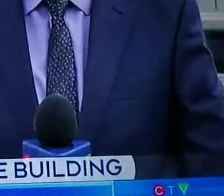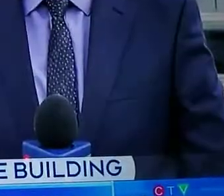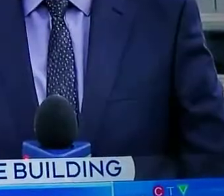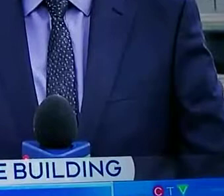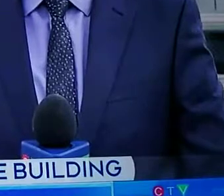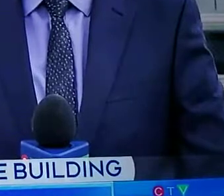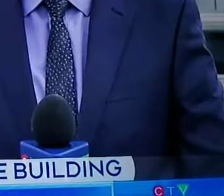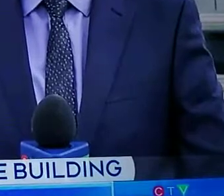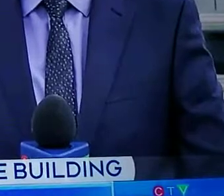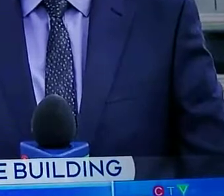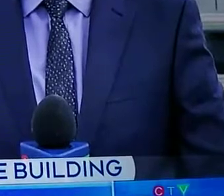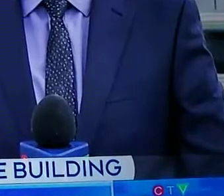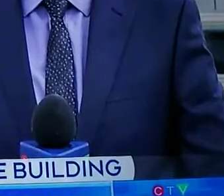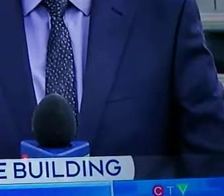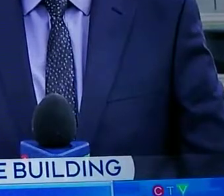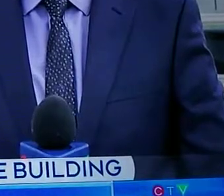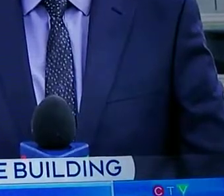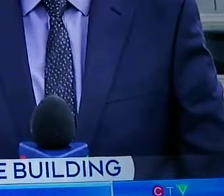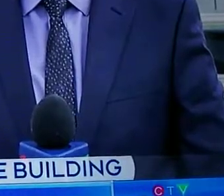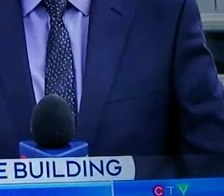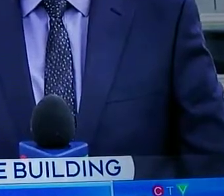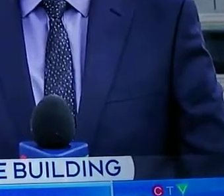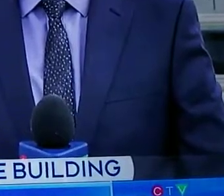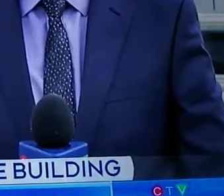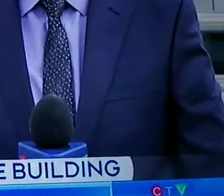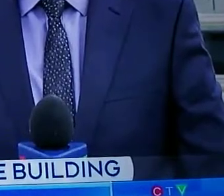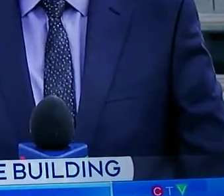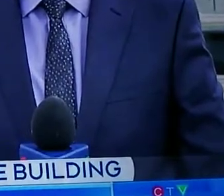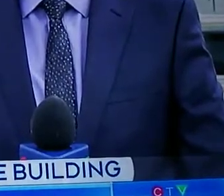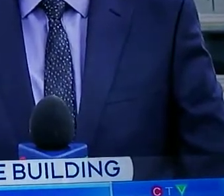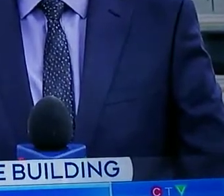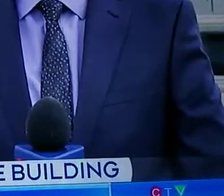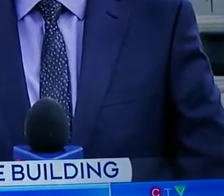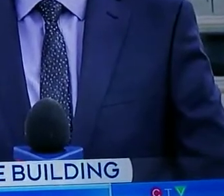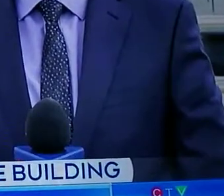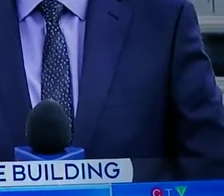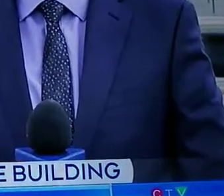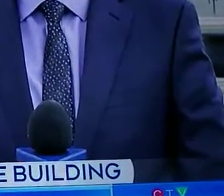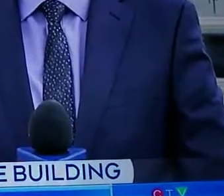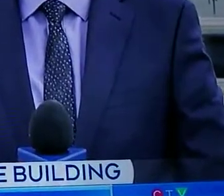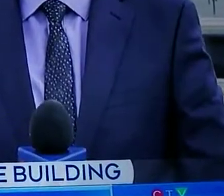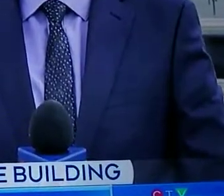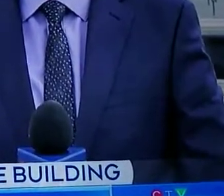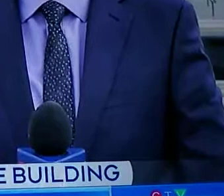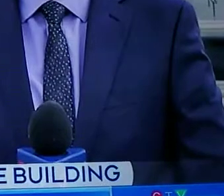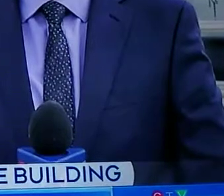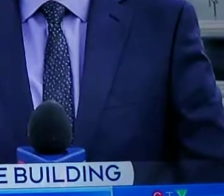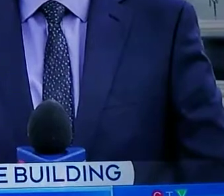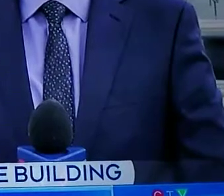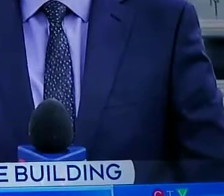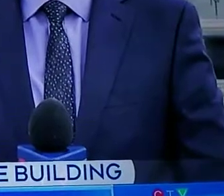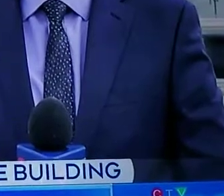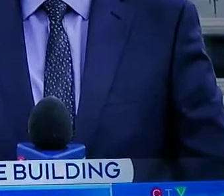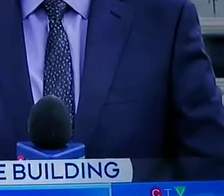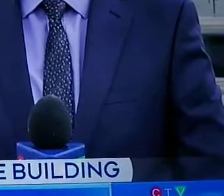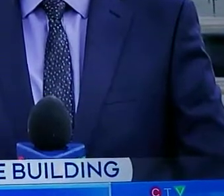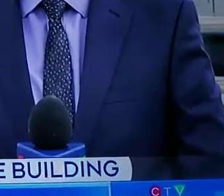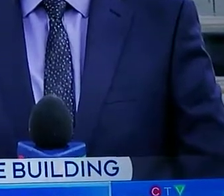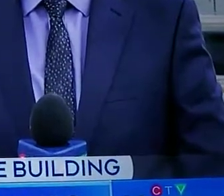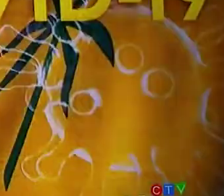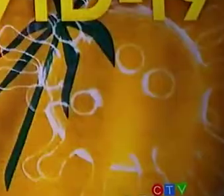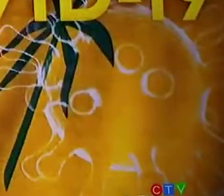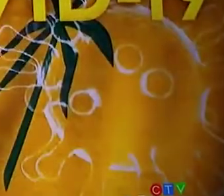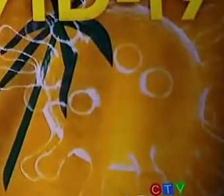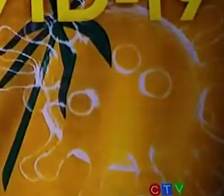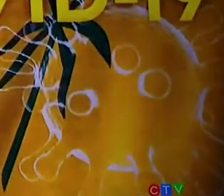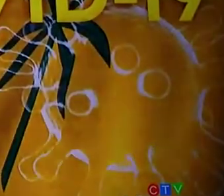right, Wayne, I know you've been covering politics for a very long time. We appreciate your insight, and we'll check in with you after we hear from the premier tonight. Now,